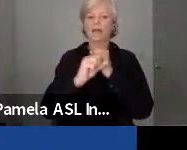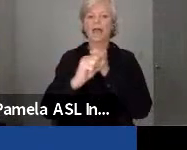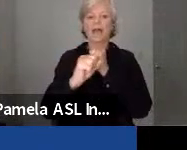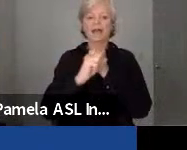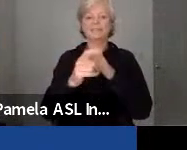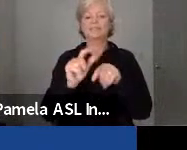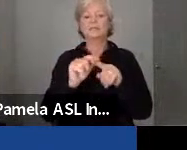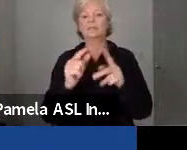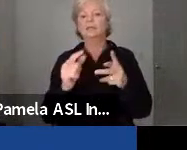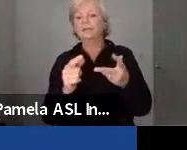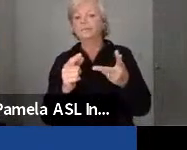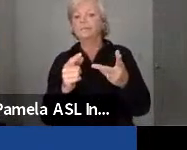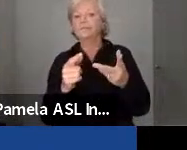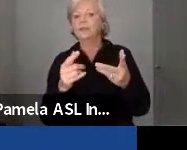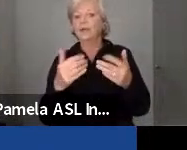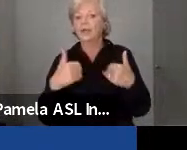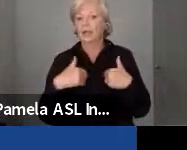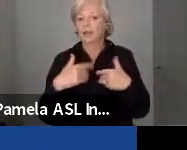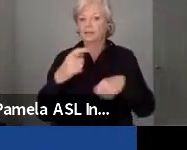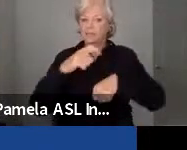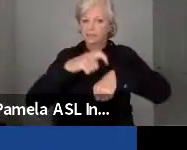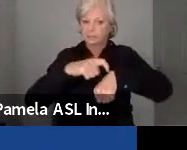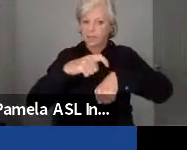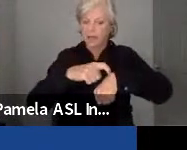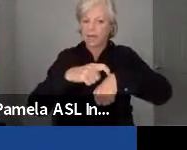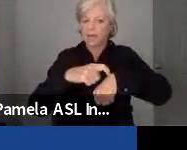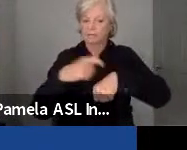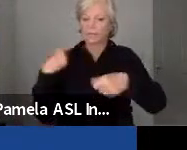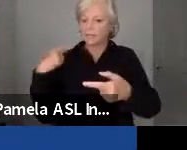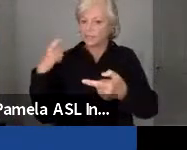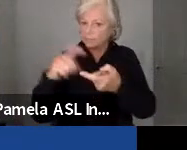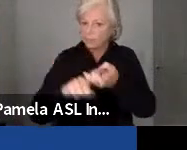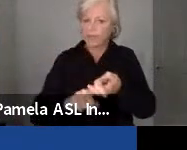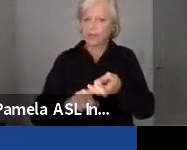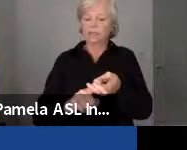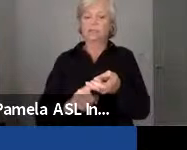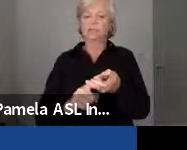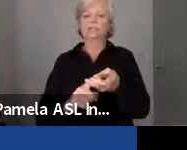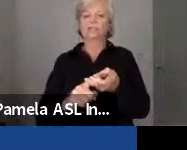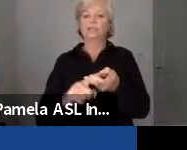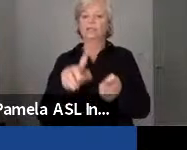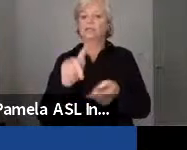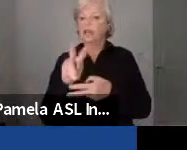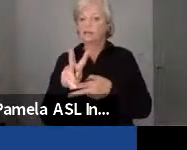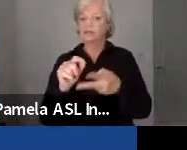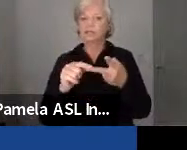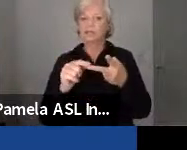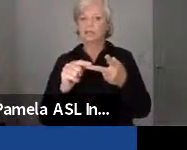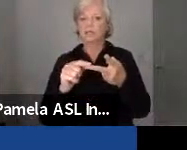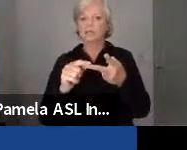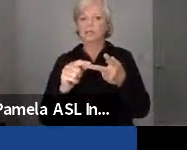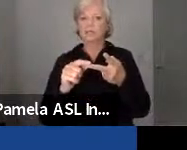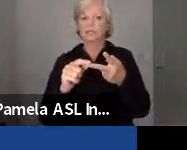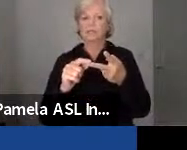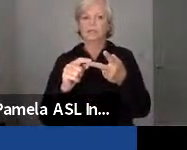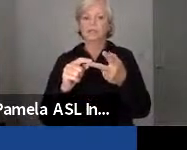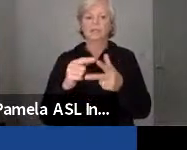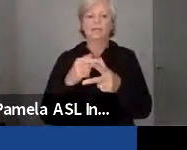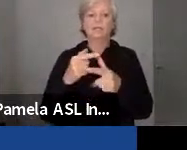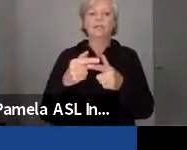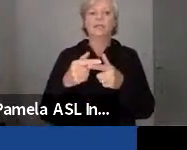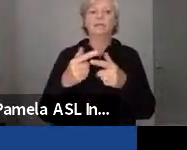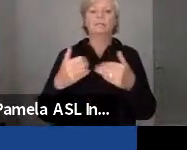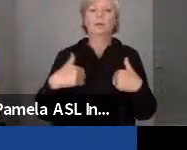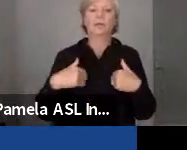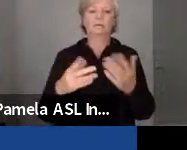some time in Spanish language television, over the top television, and there's definitions on the